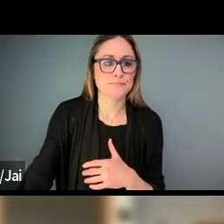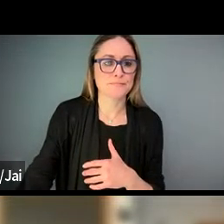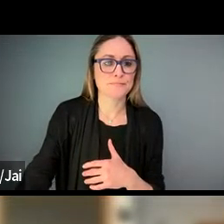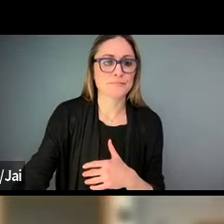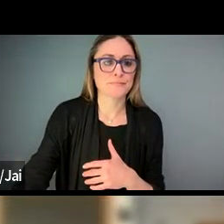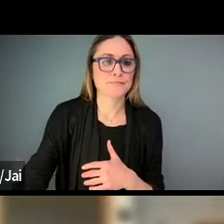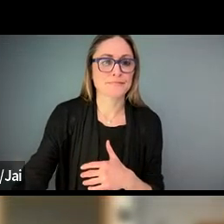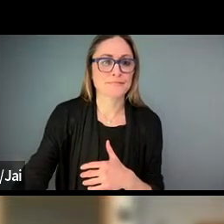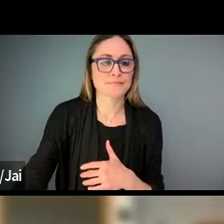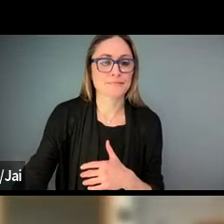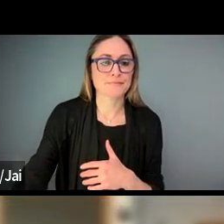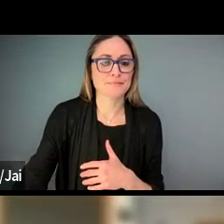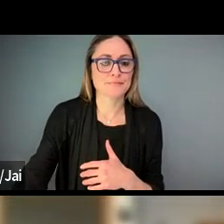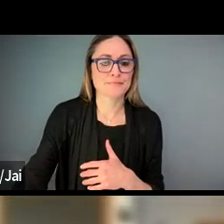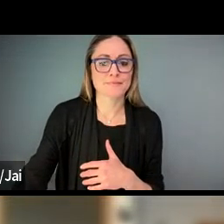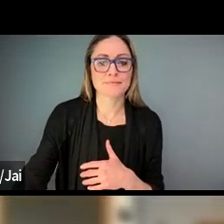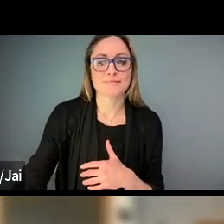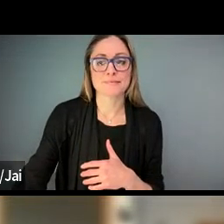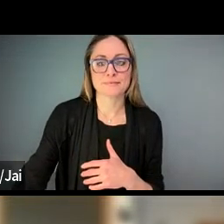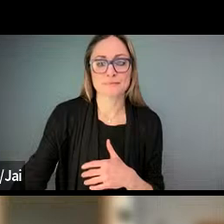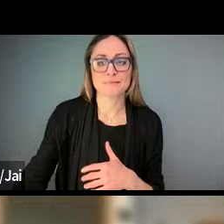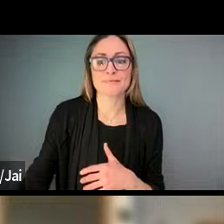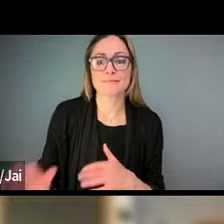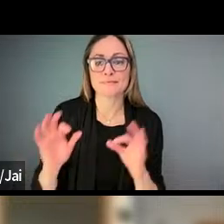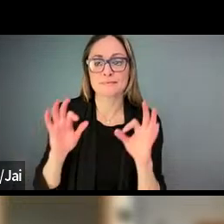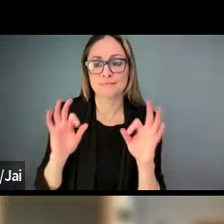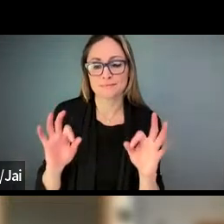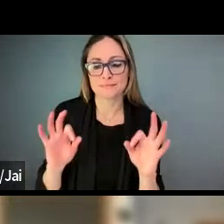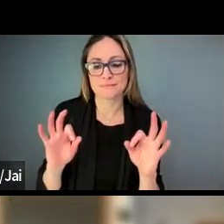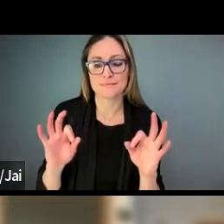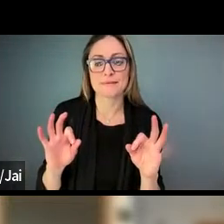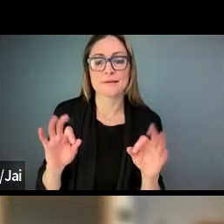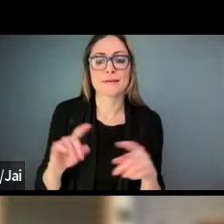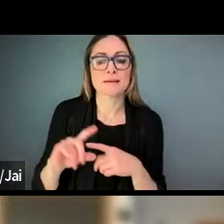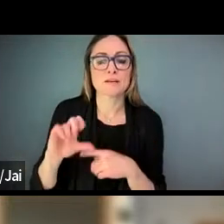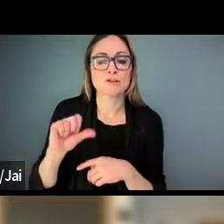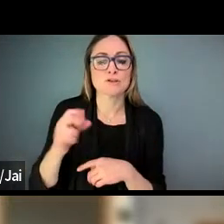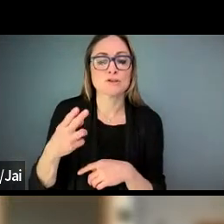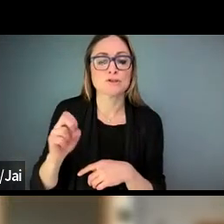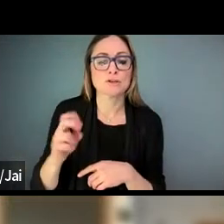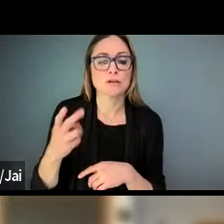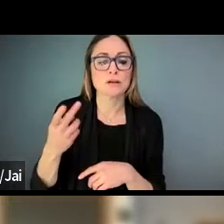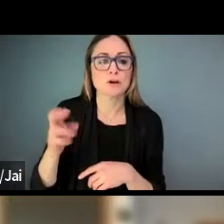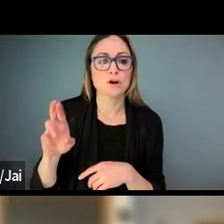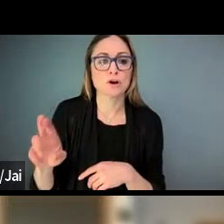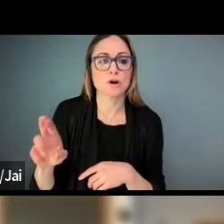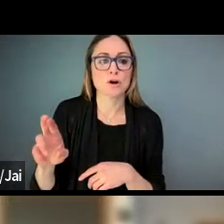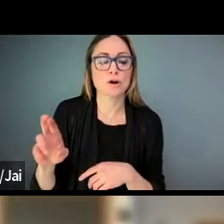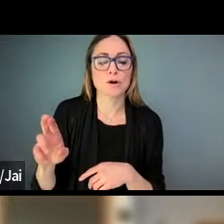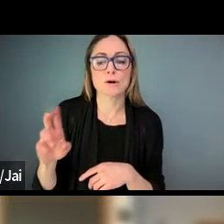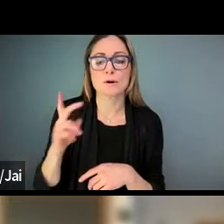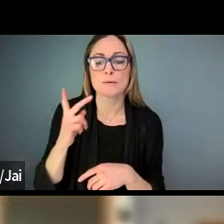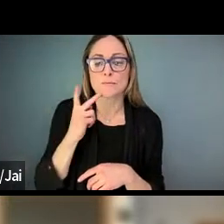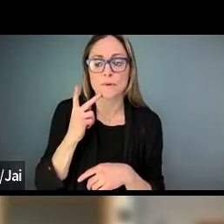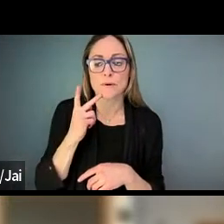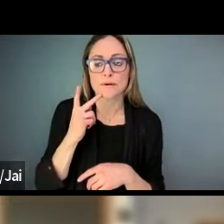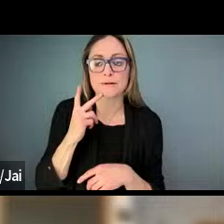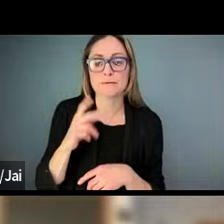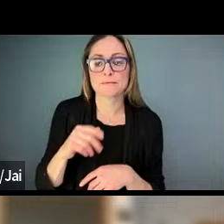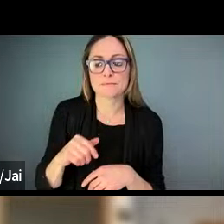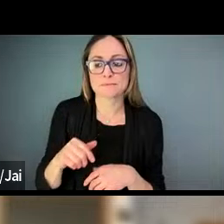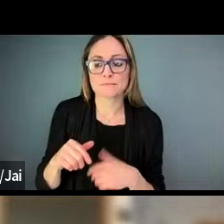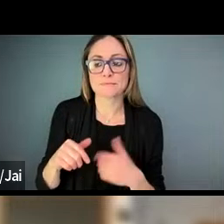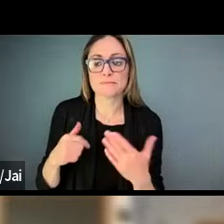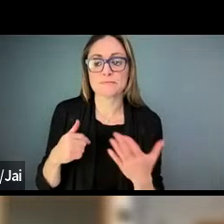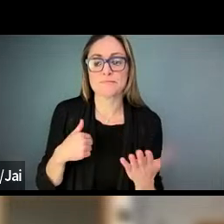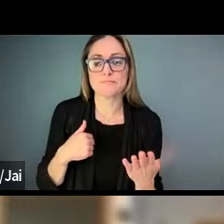Yes. Fantastic. So Chandra Washington, she, her pronouns, and I'm with CTRAN.